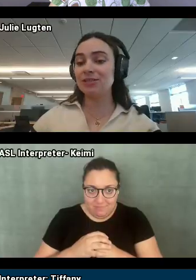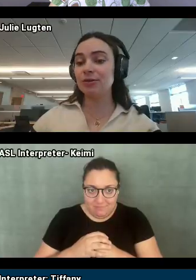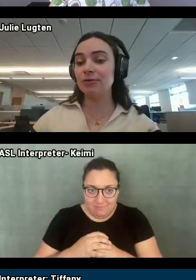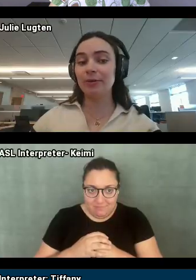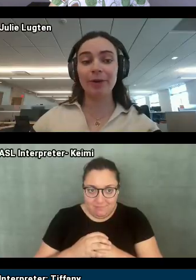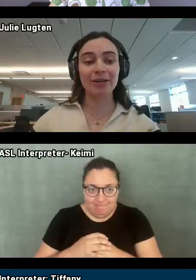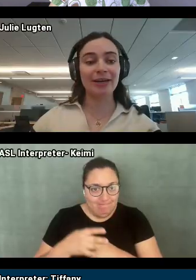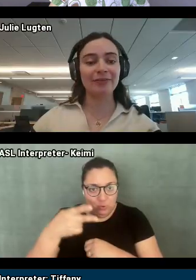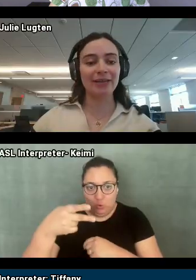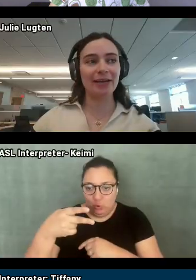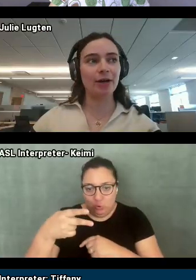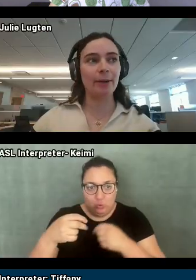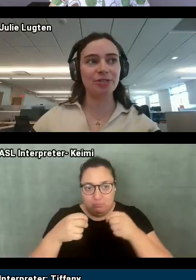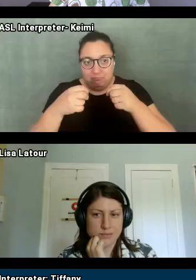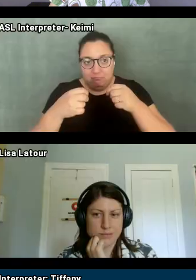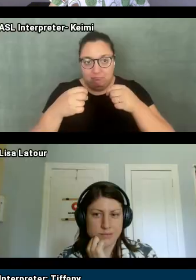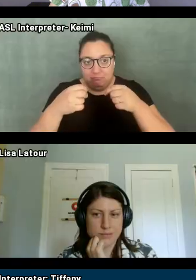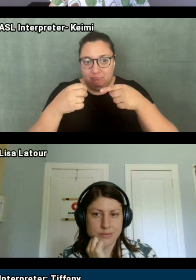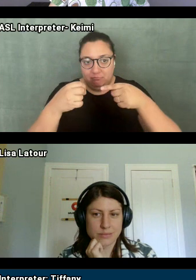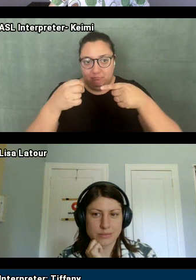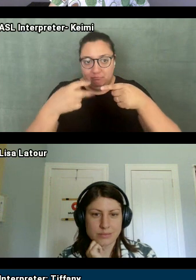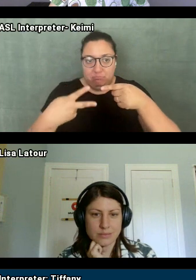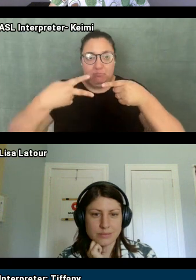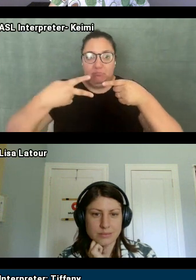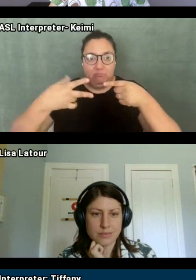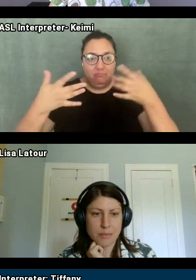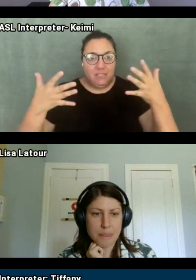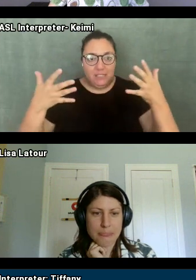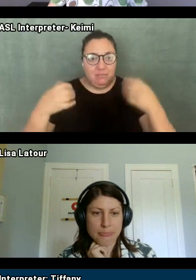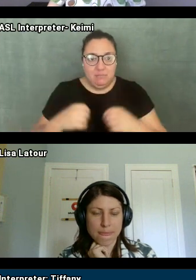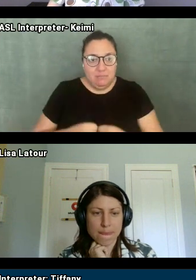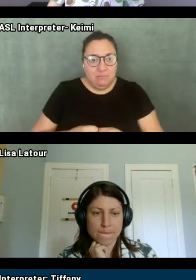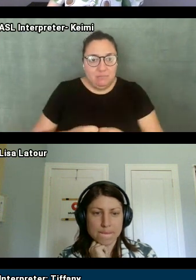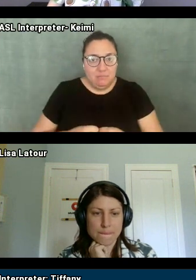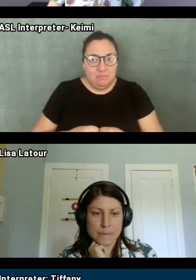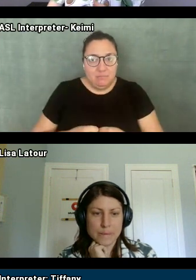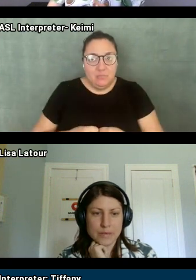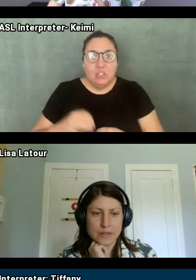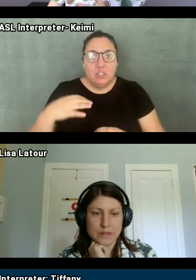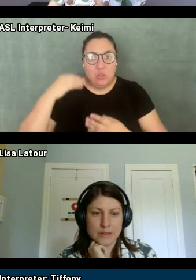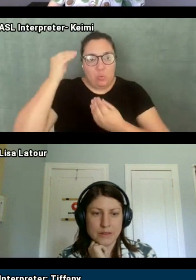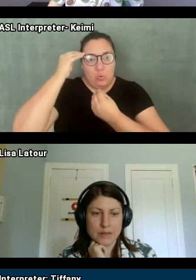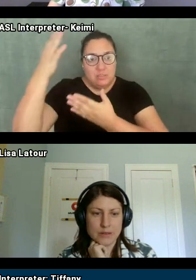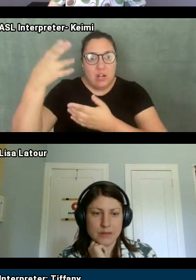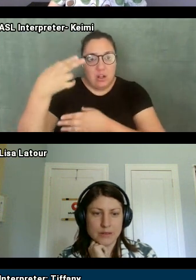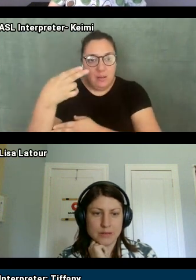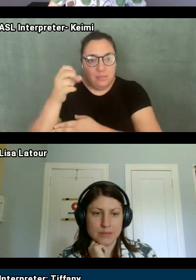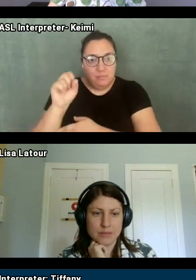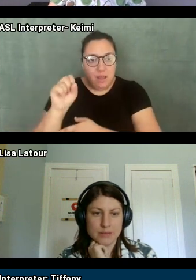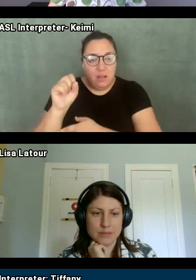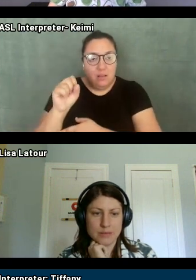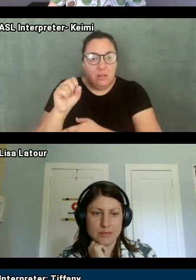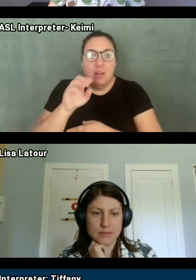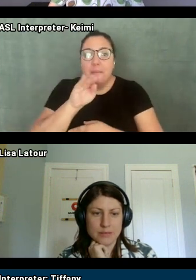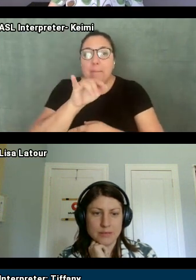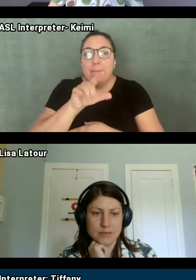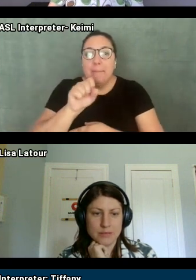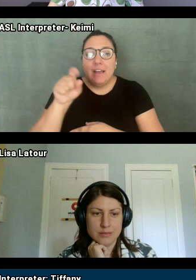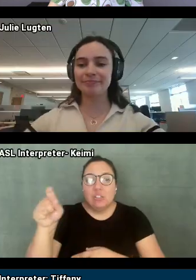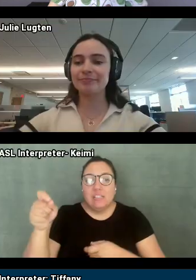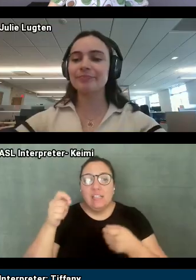Only these two marketing related options appear. So in this case, I'll tell HubSpot that Miles is a marketing